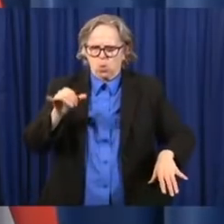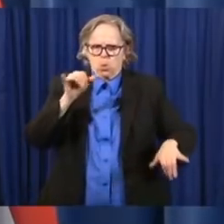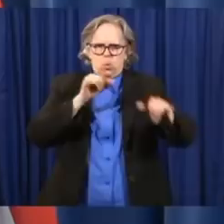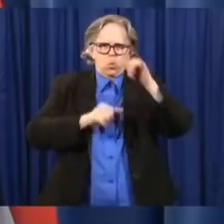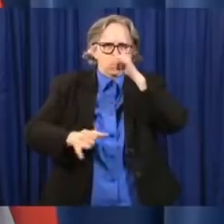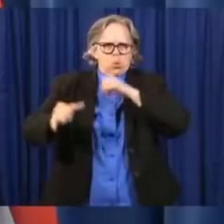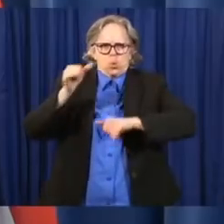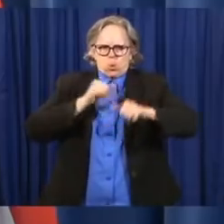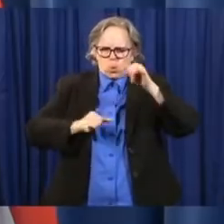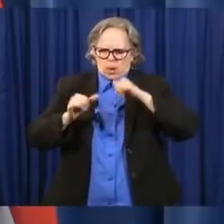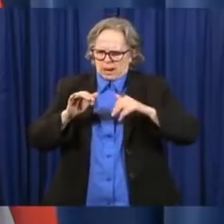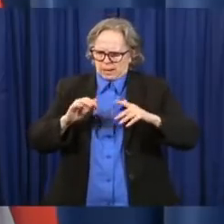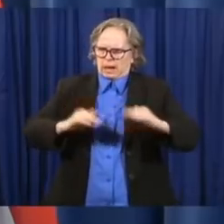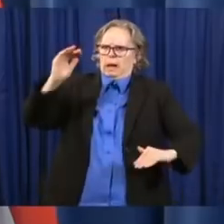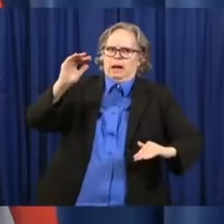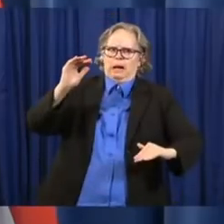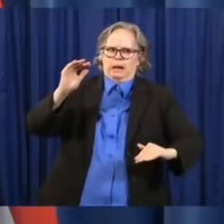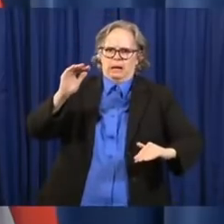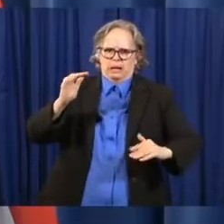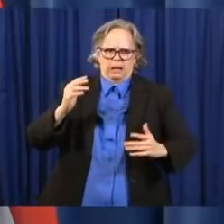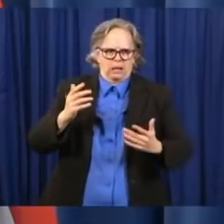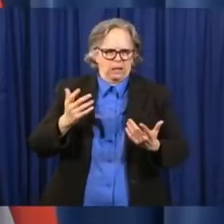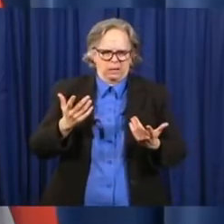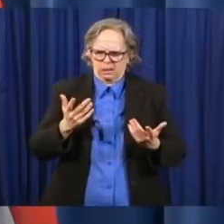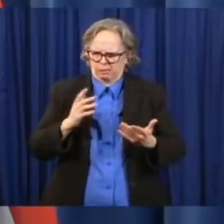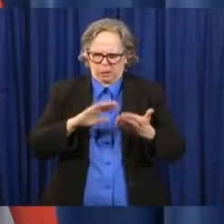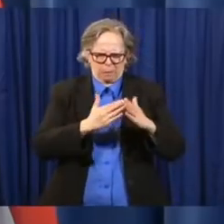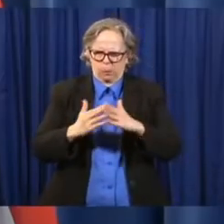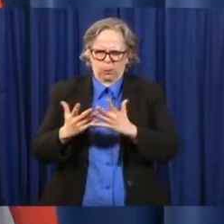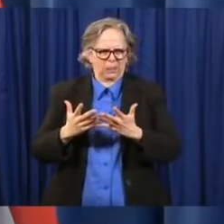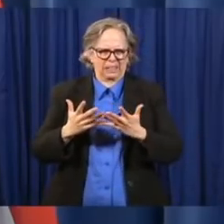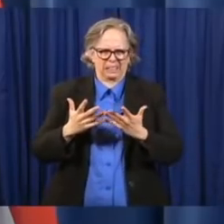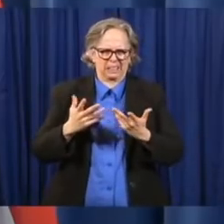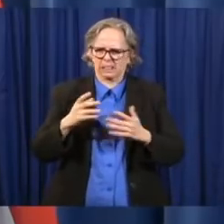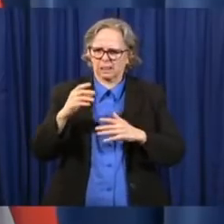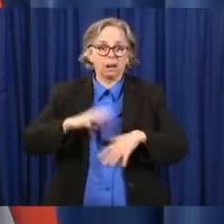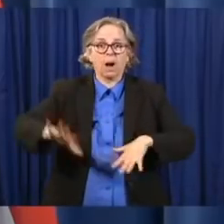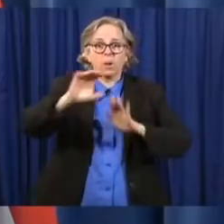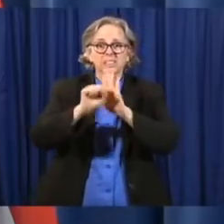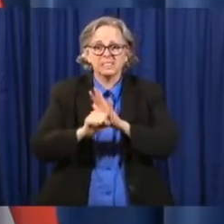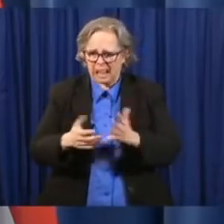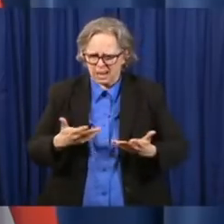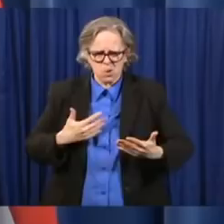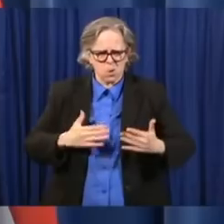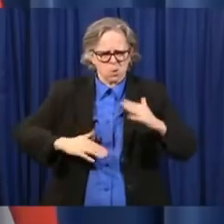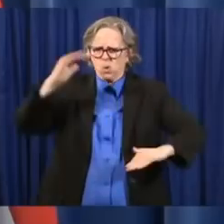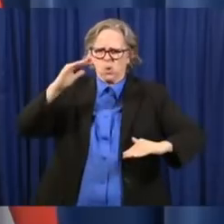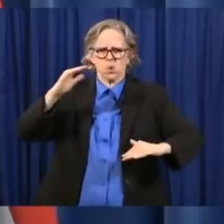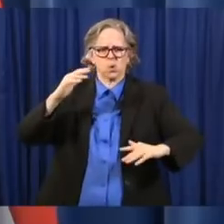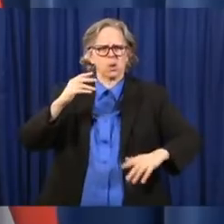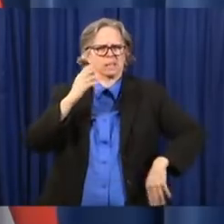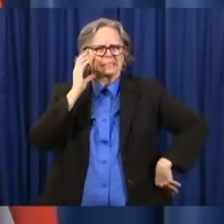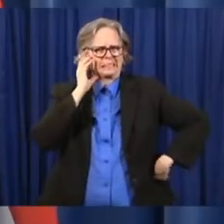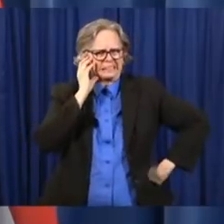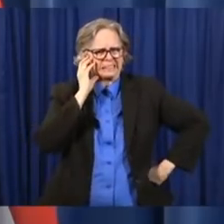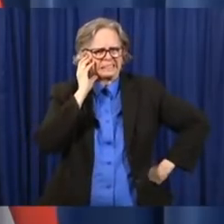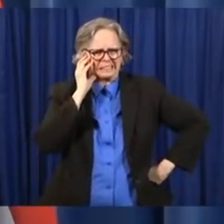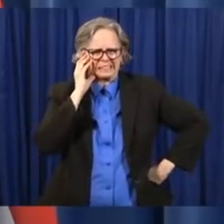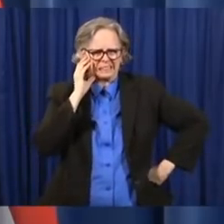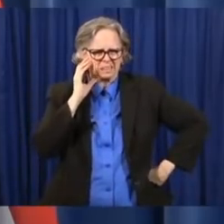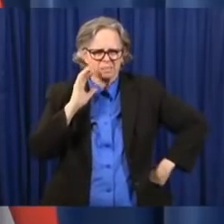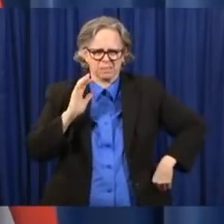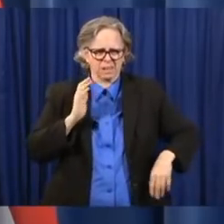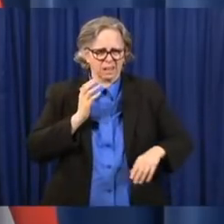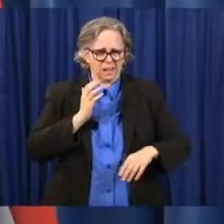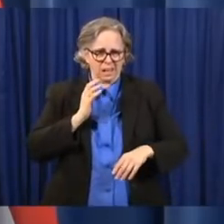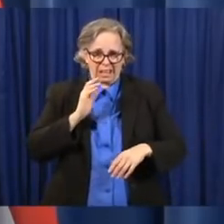our communities. We have disparity in the state of Ohio. You know, these are not the only numbers that show that. Dr. Acton, I'm sure,